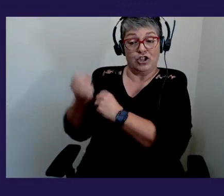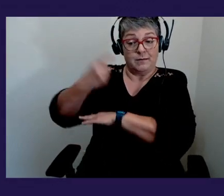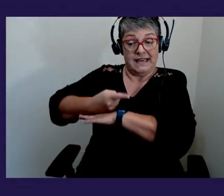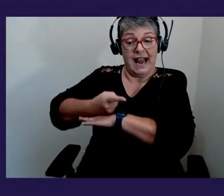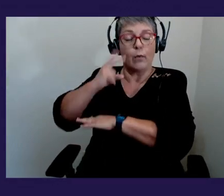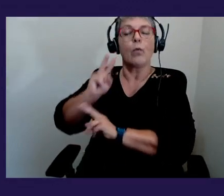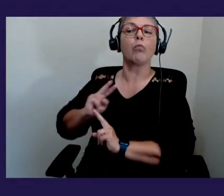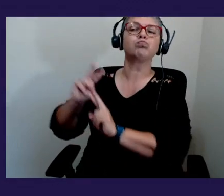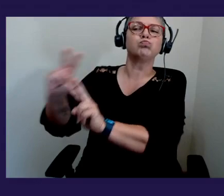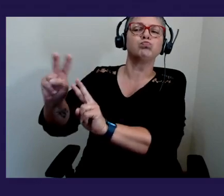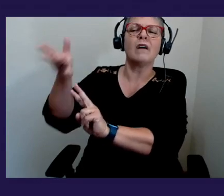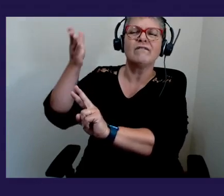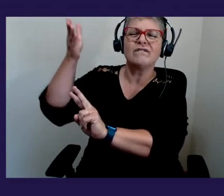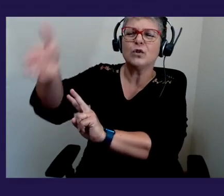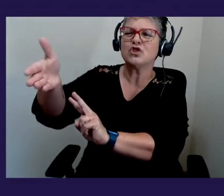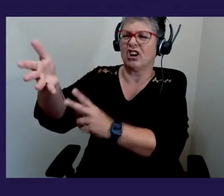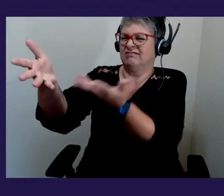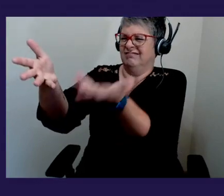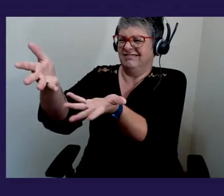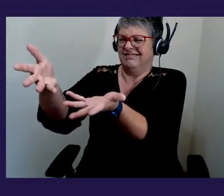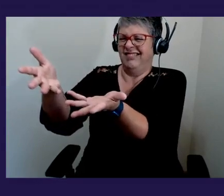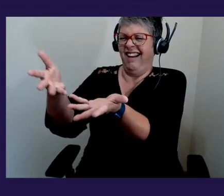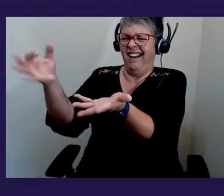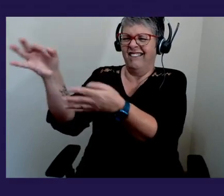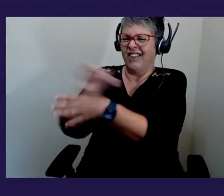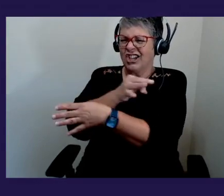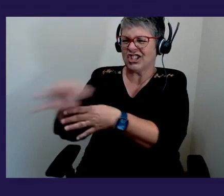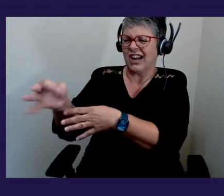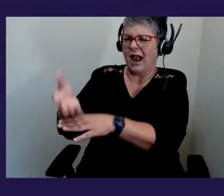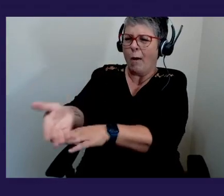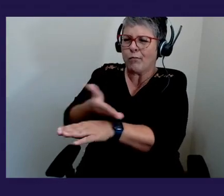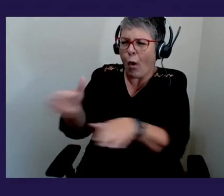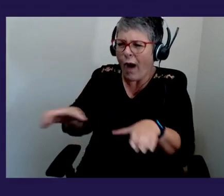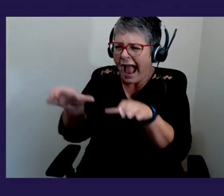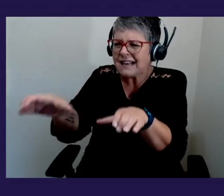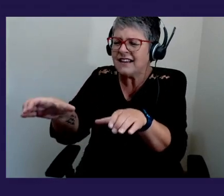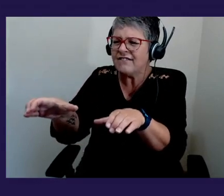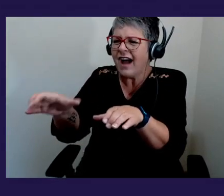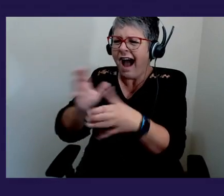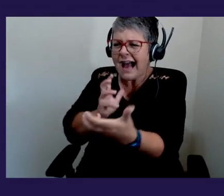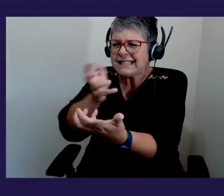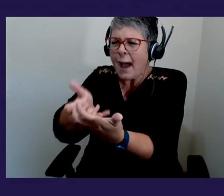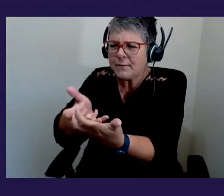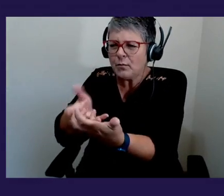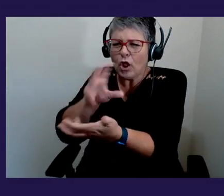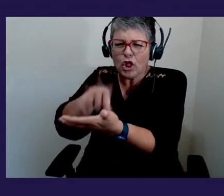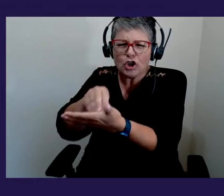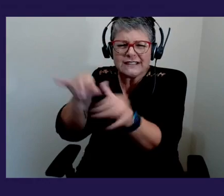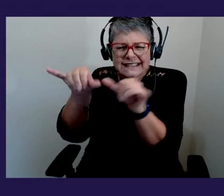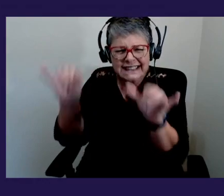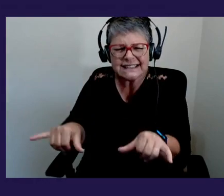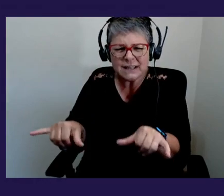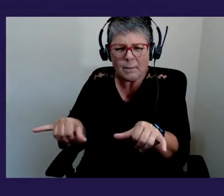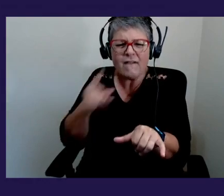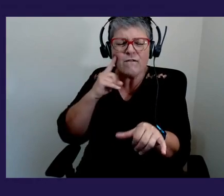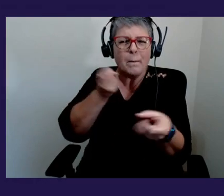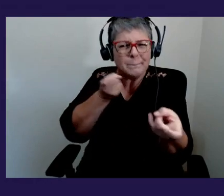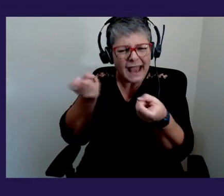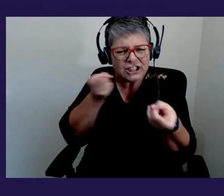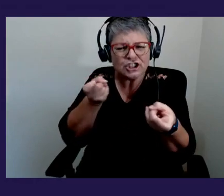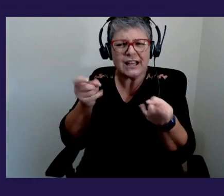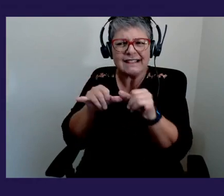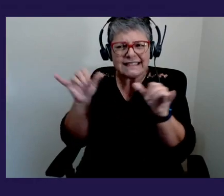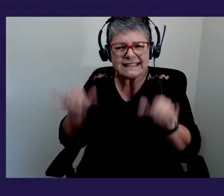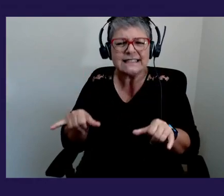ask, what does a functioning, proactive, adaptable learning system for managing the